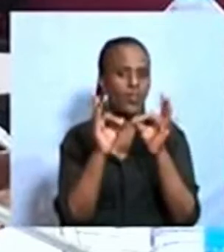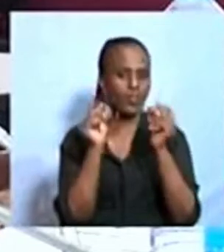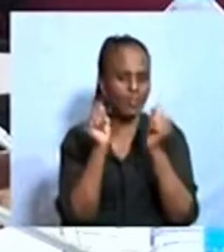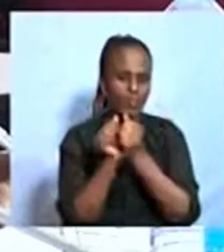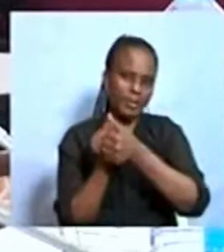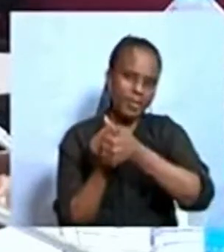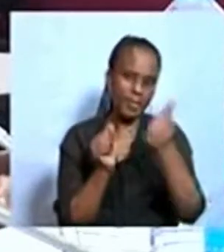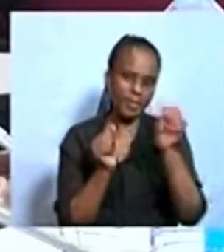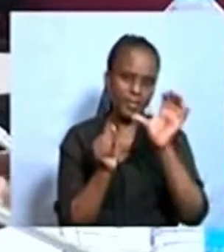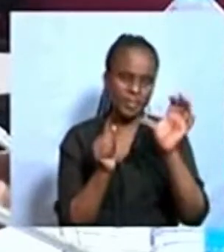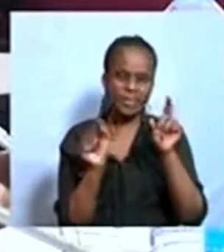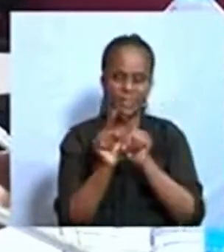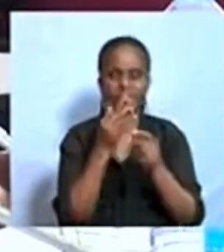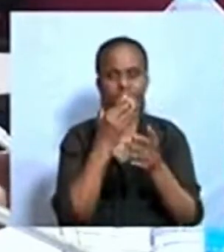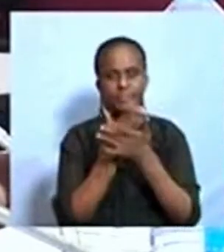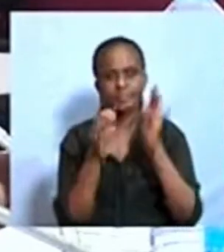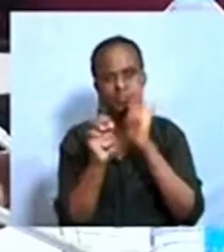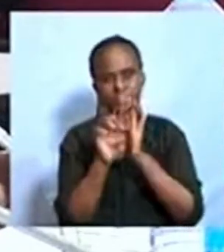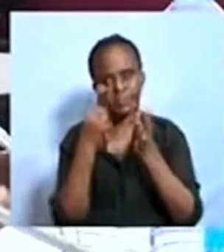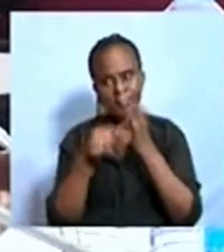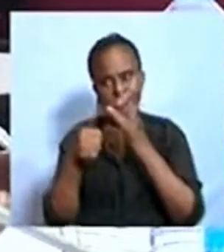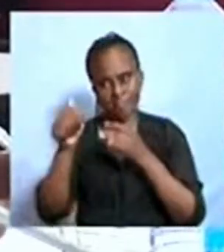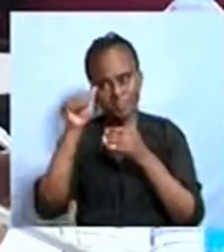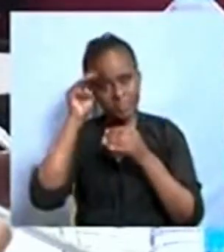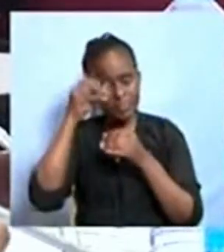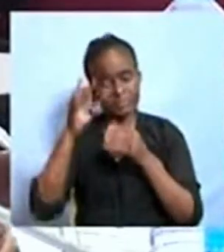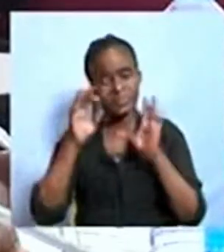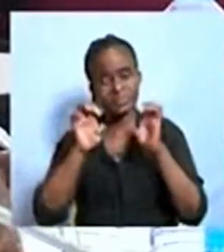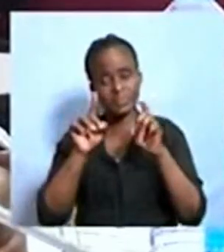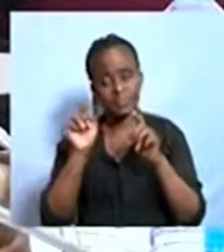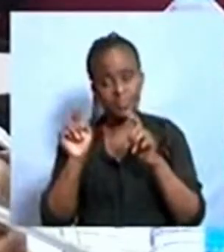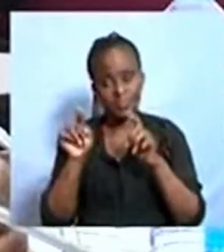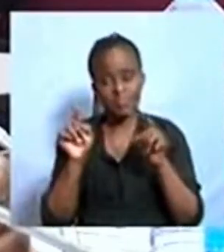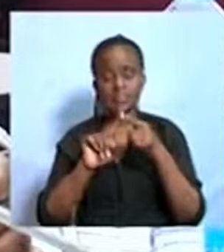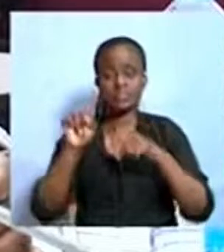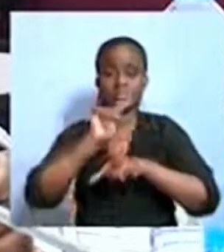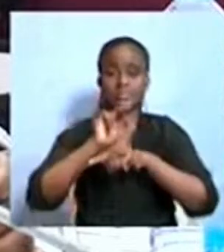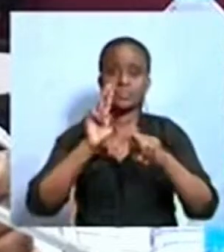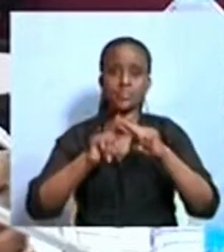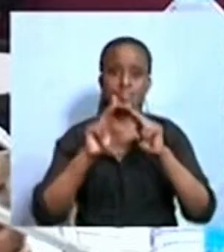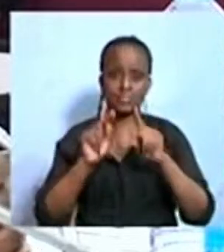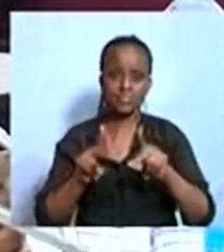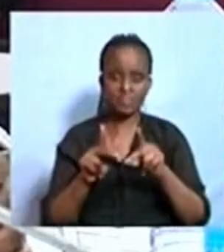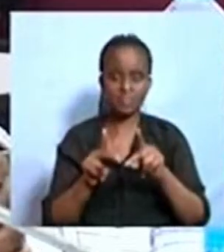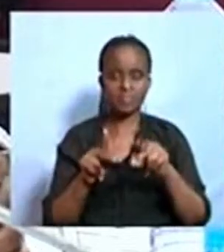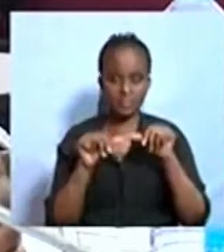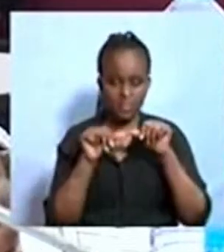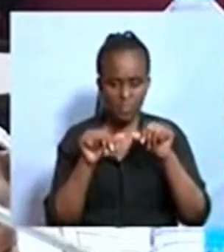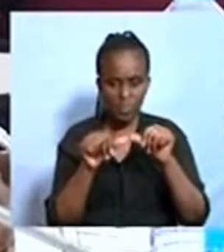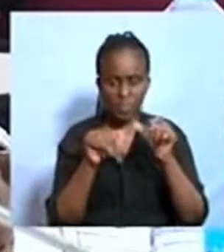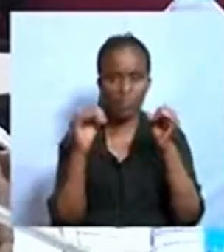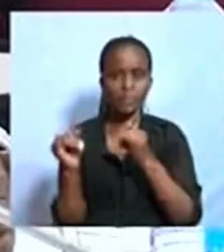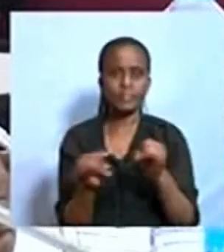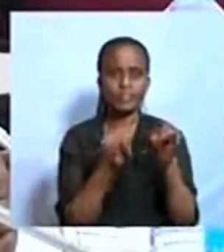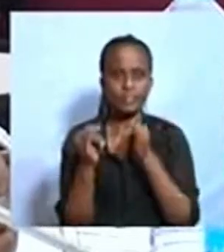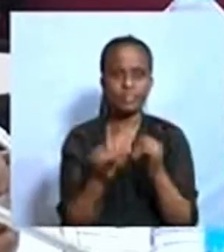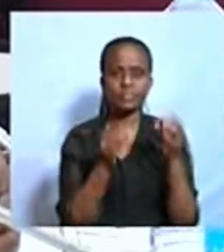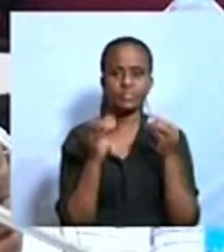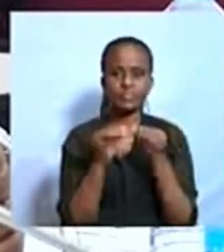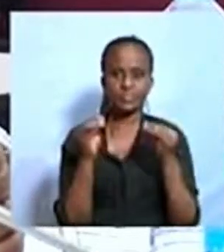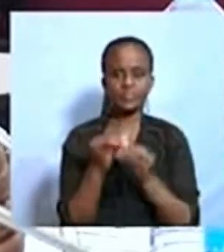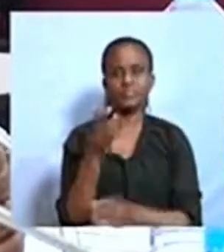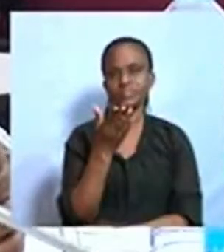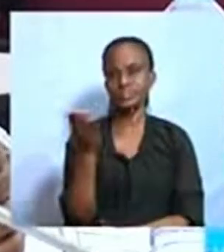other sectors. And a very good example is the Minister of Education. The Minister of Education today, Chair, still is implementing